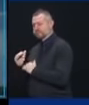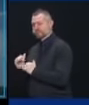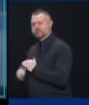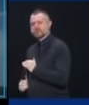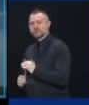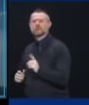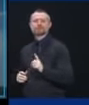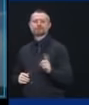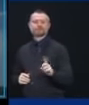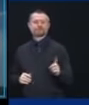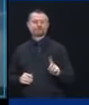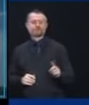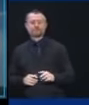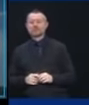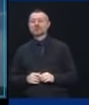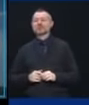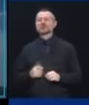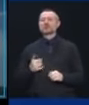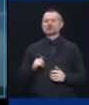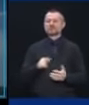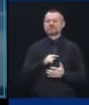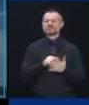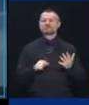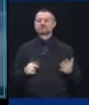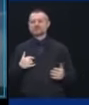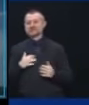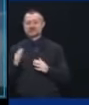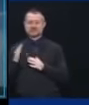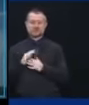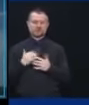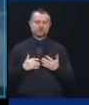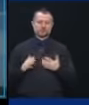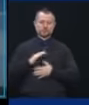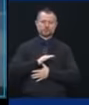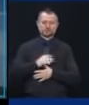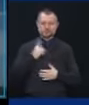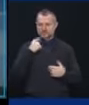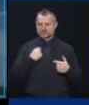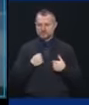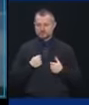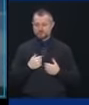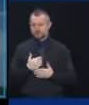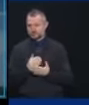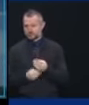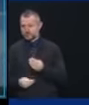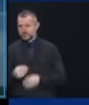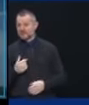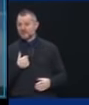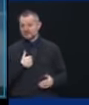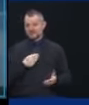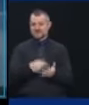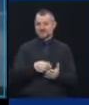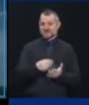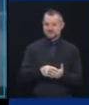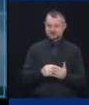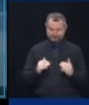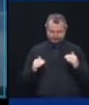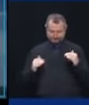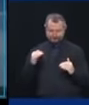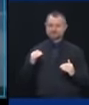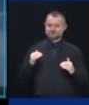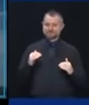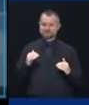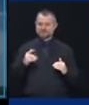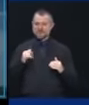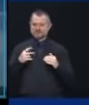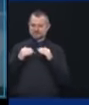those are top priorities for me in the budget. There's a funding gap in the budget.